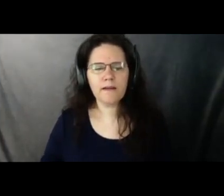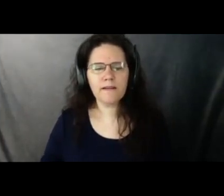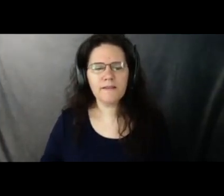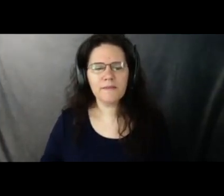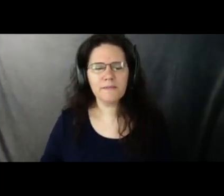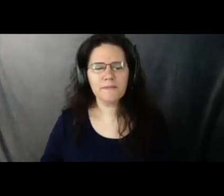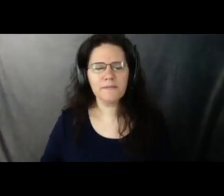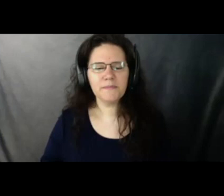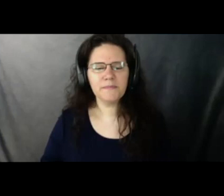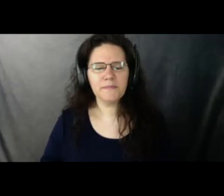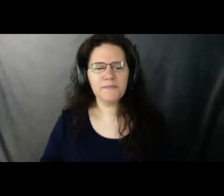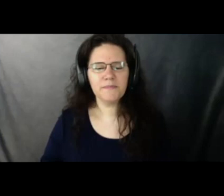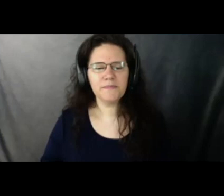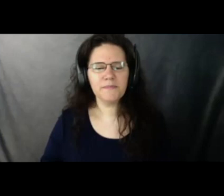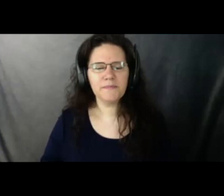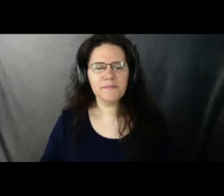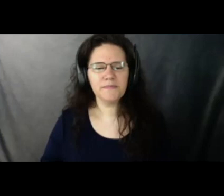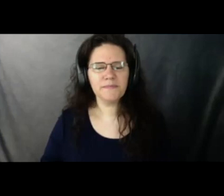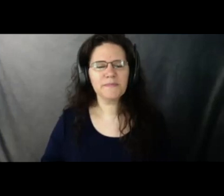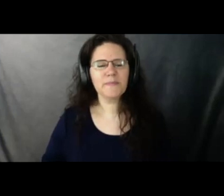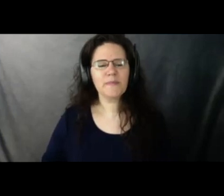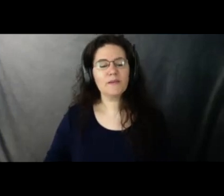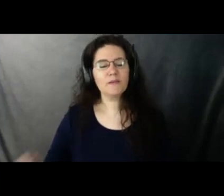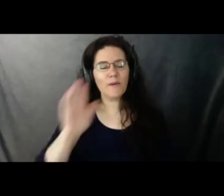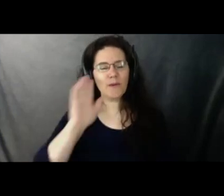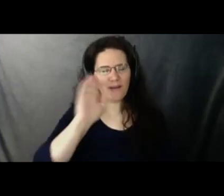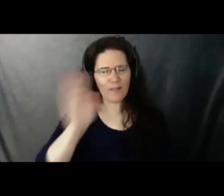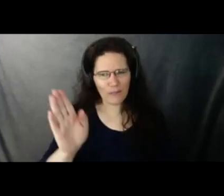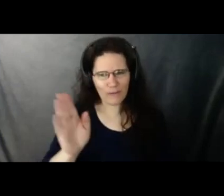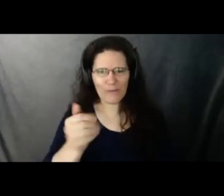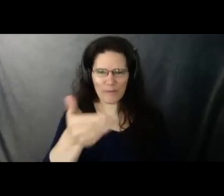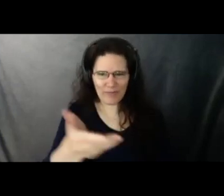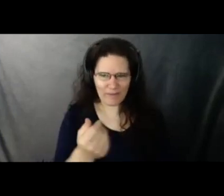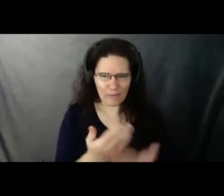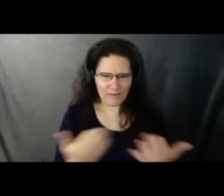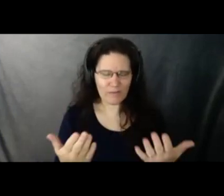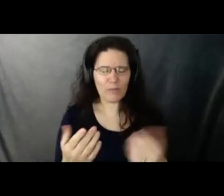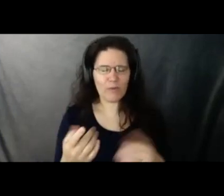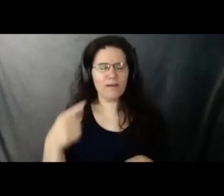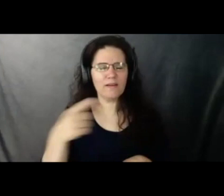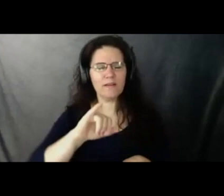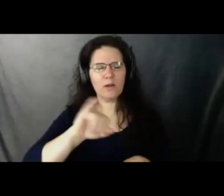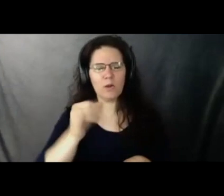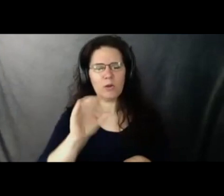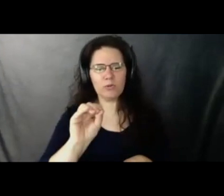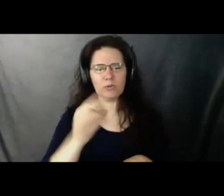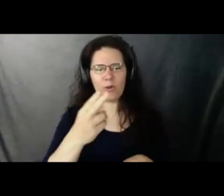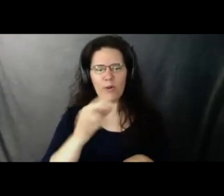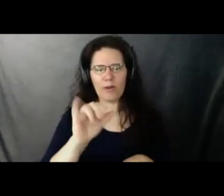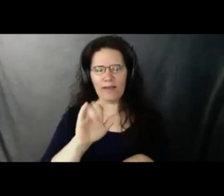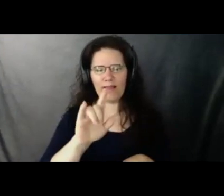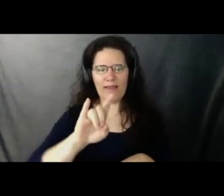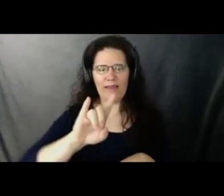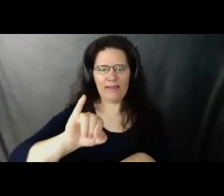Johelini. It's nice to have you all with us today, celebrating the 30th anniversary of the